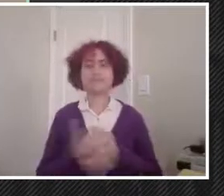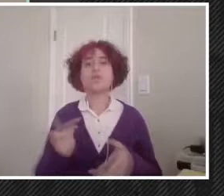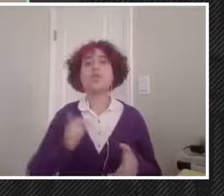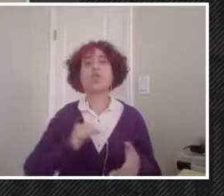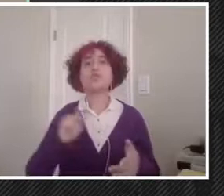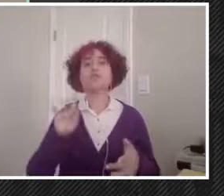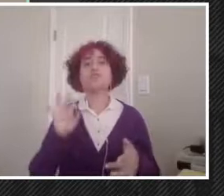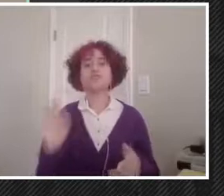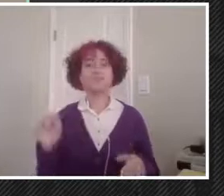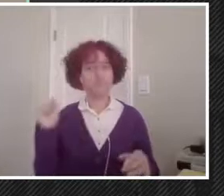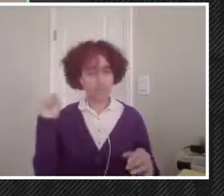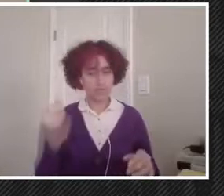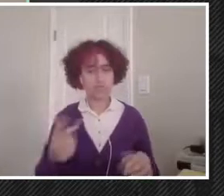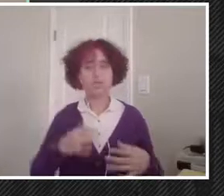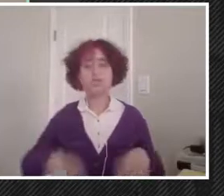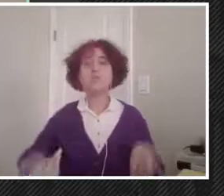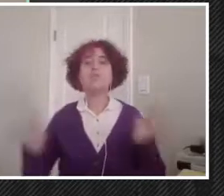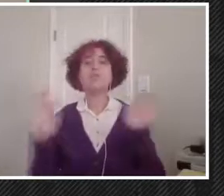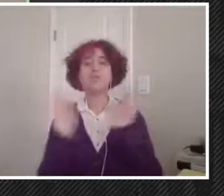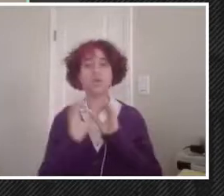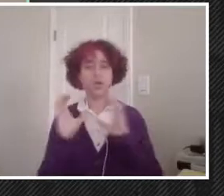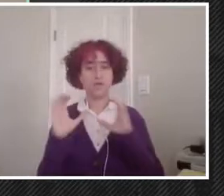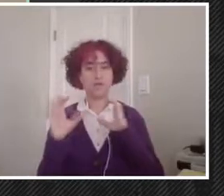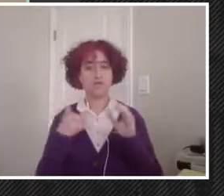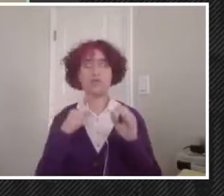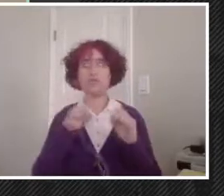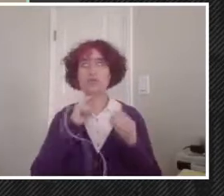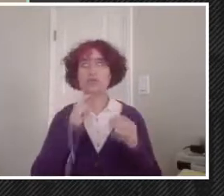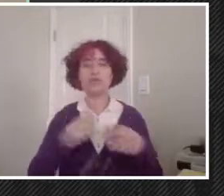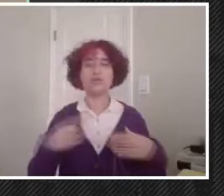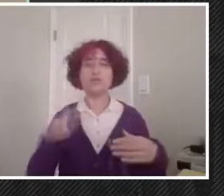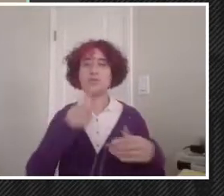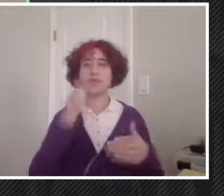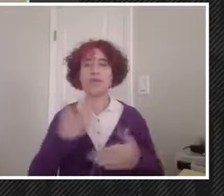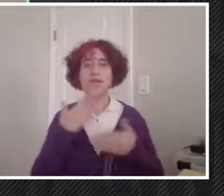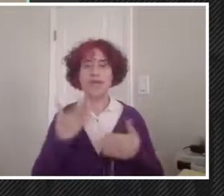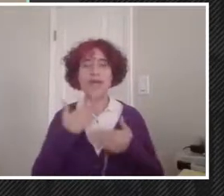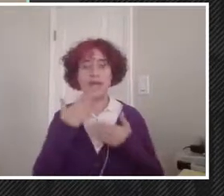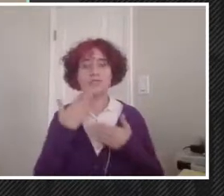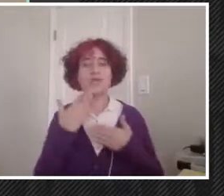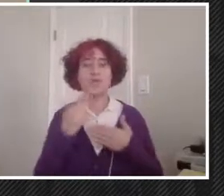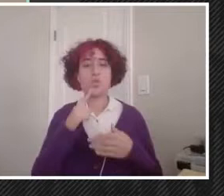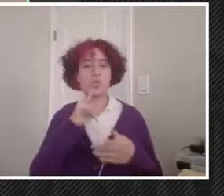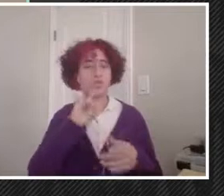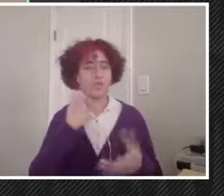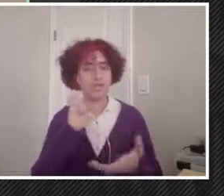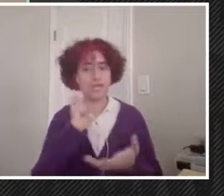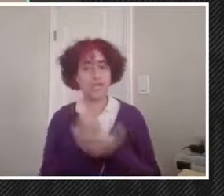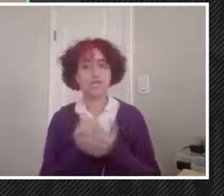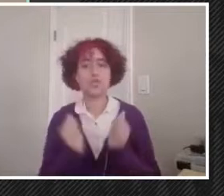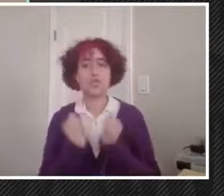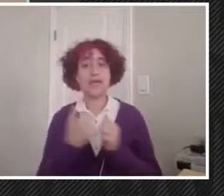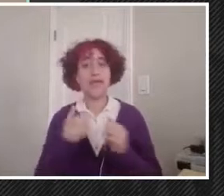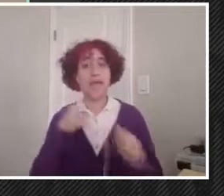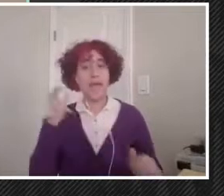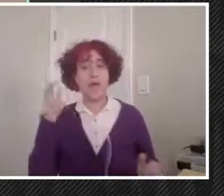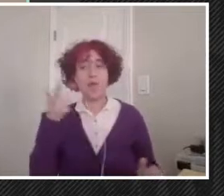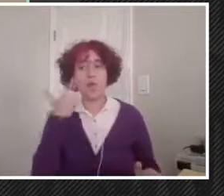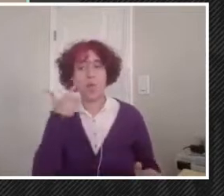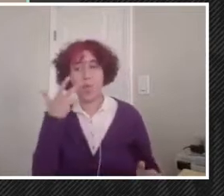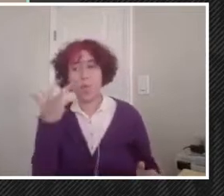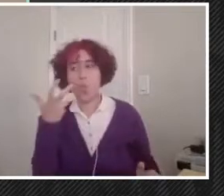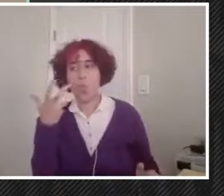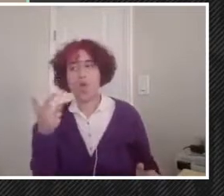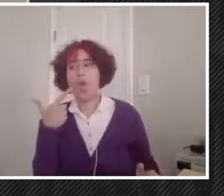are engaging in it. I watched the hearing the other day about HR 40. As a senior strategist for racial justice, a part of